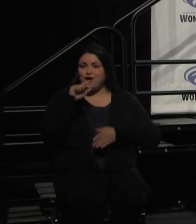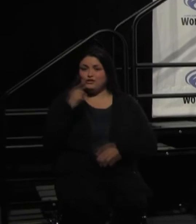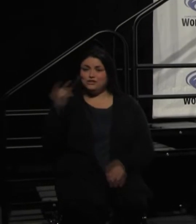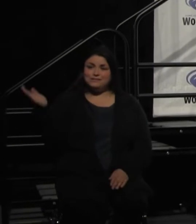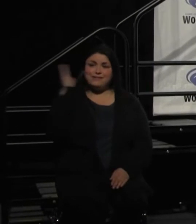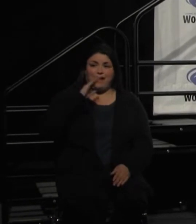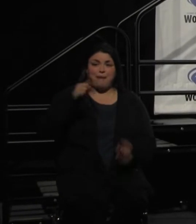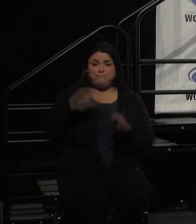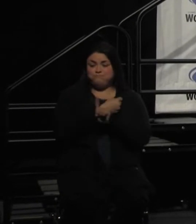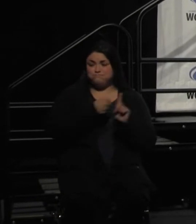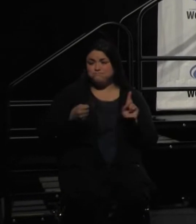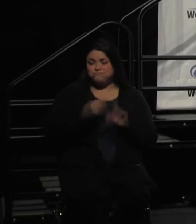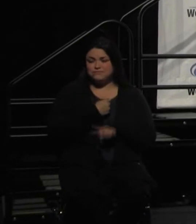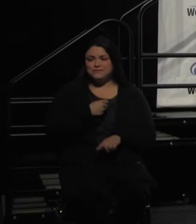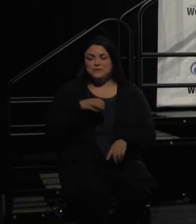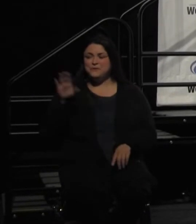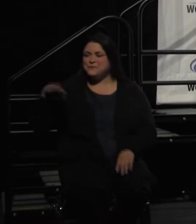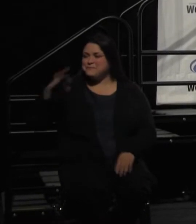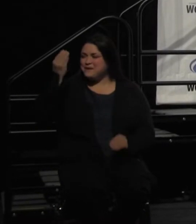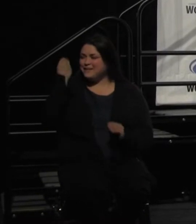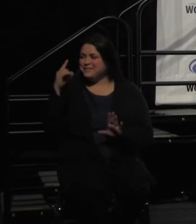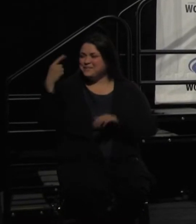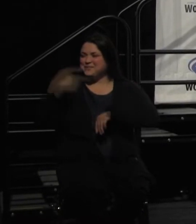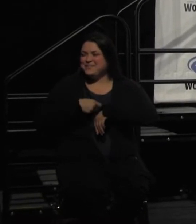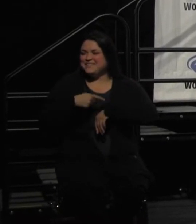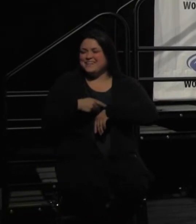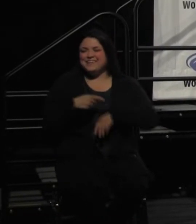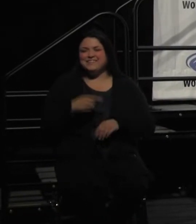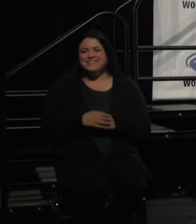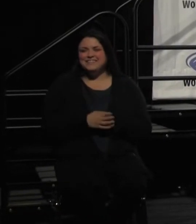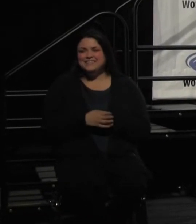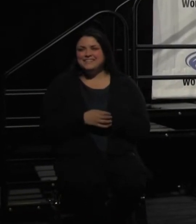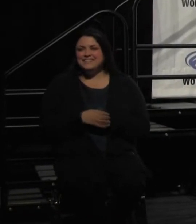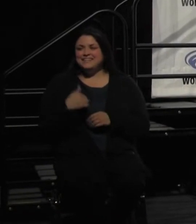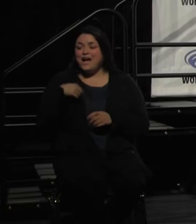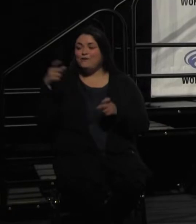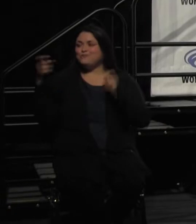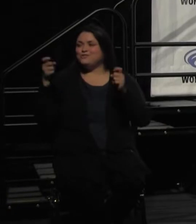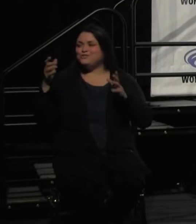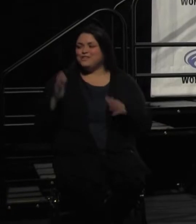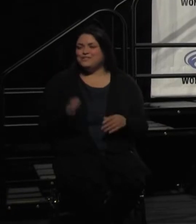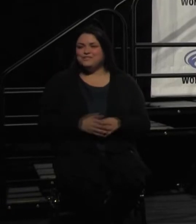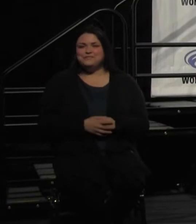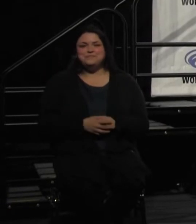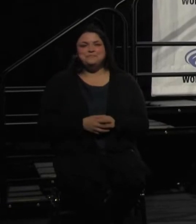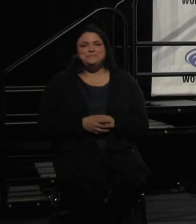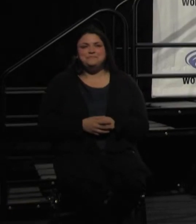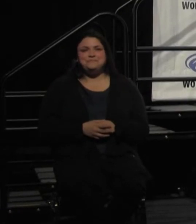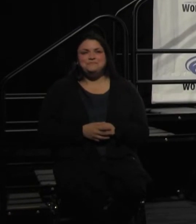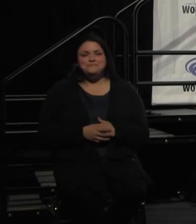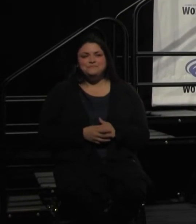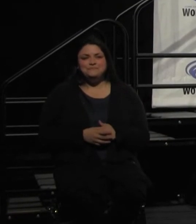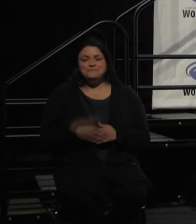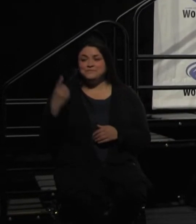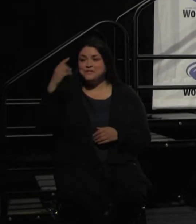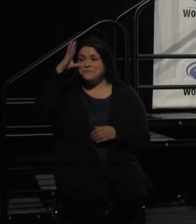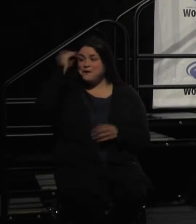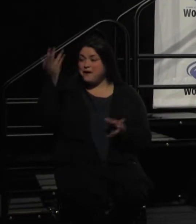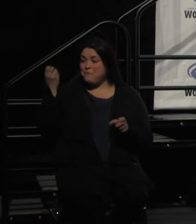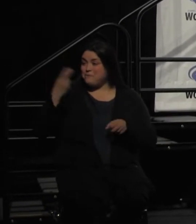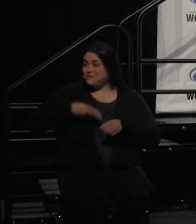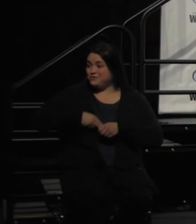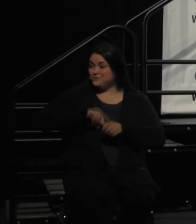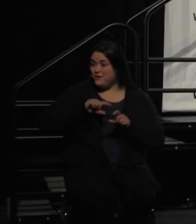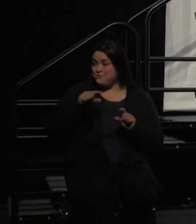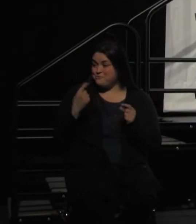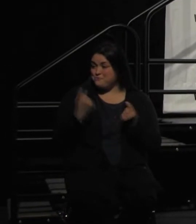the shit out of us. Well, I gotta tell you, one time, I was a director. And this one guy wanted to join the